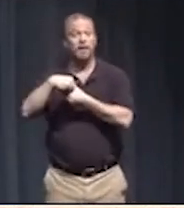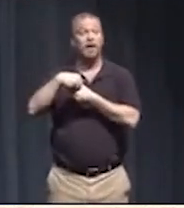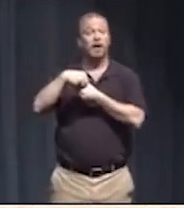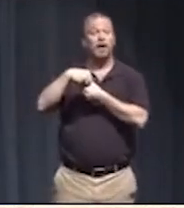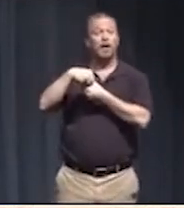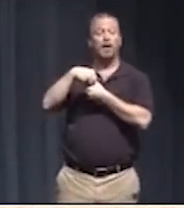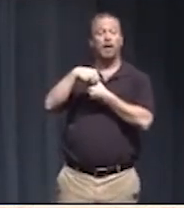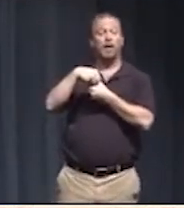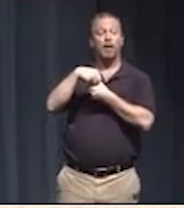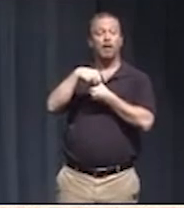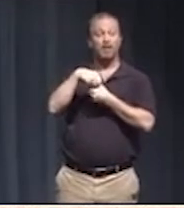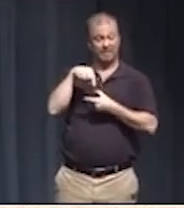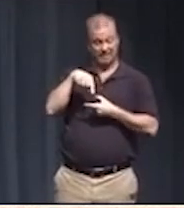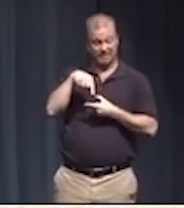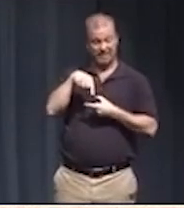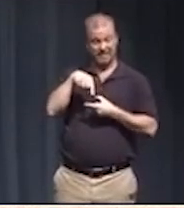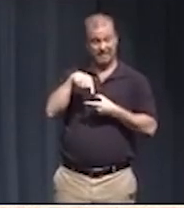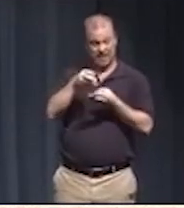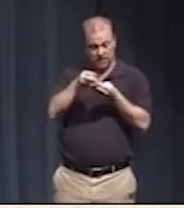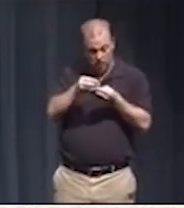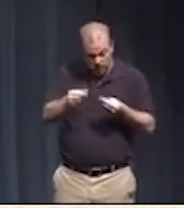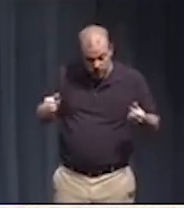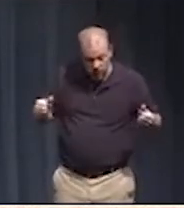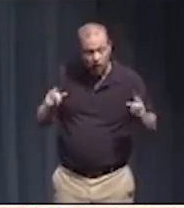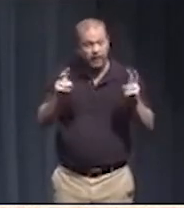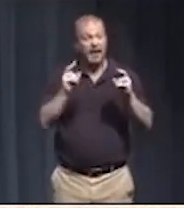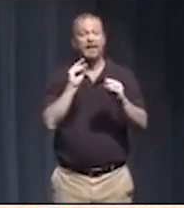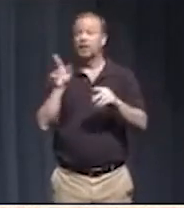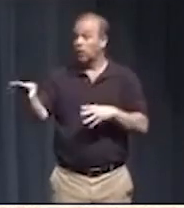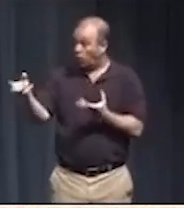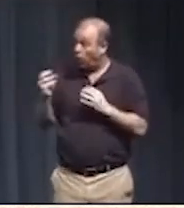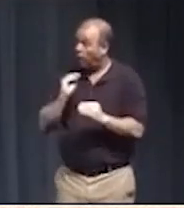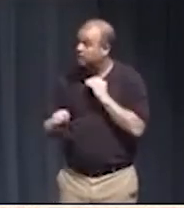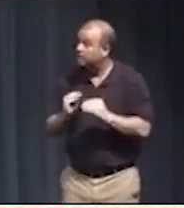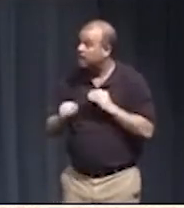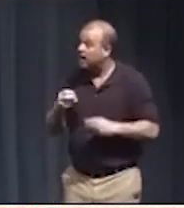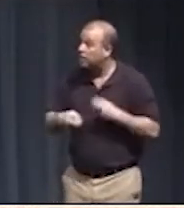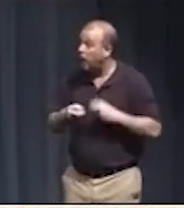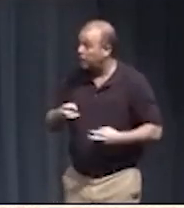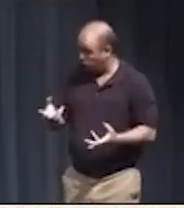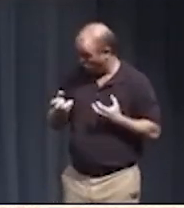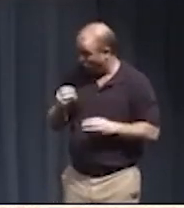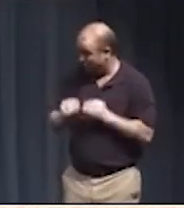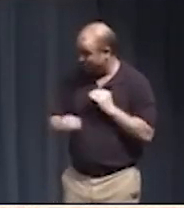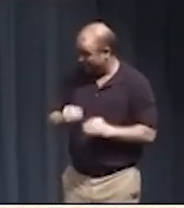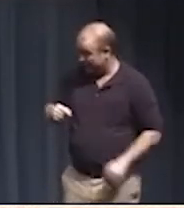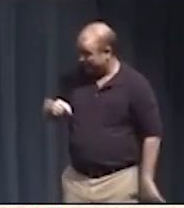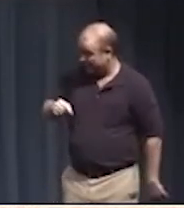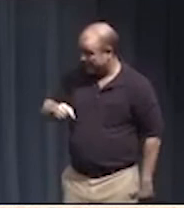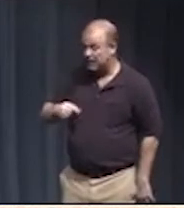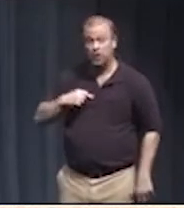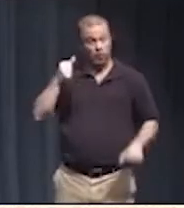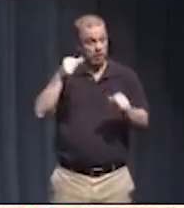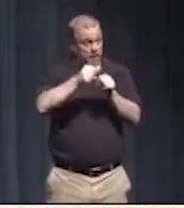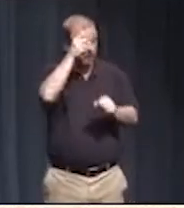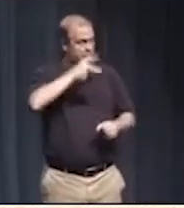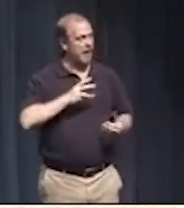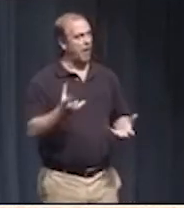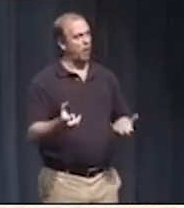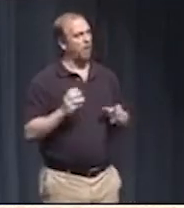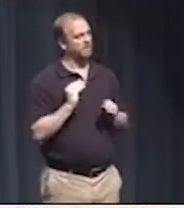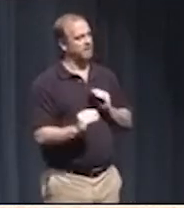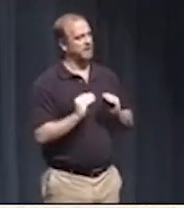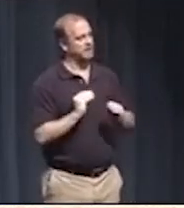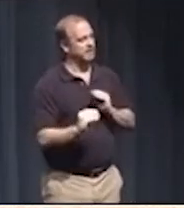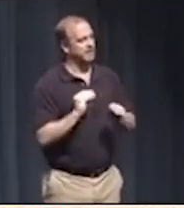to solving the problems, to fixing the problems. Remember, we like to fix things. Remember that we